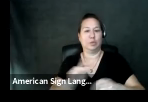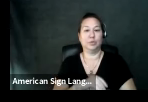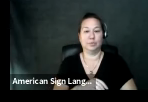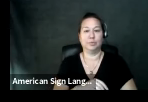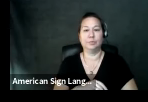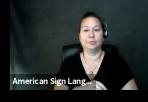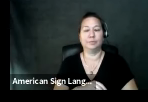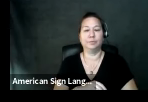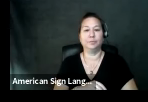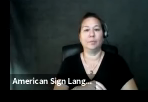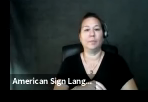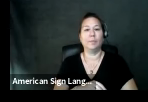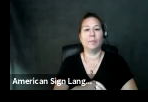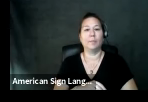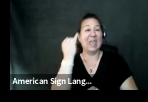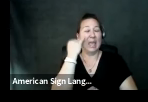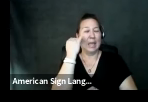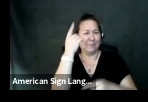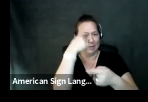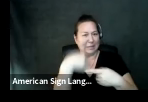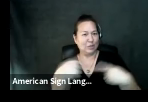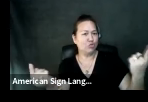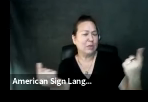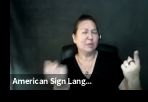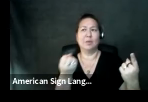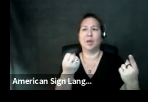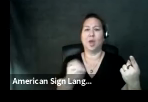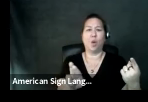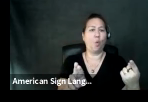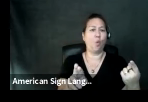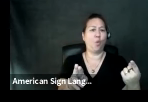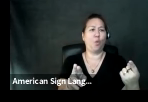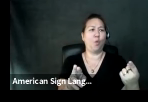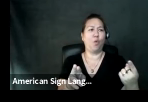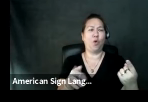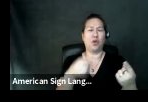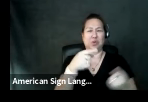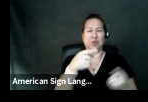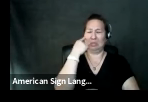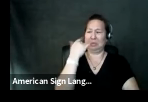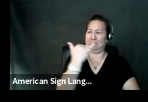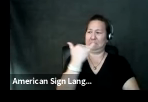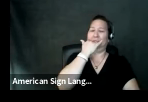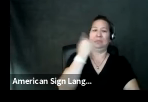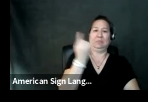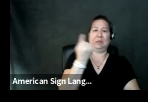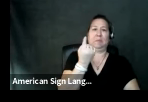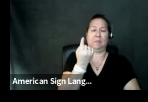or disagreements, parents have the right to request a hearing should there be a disagreement